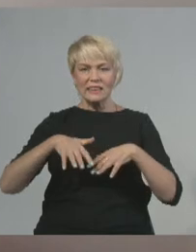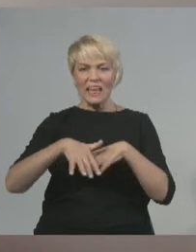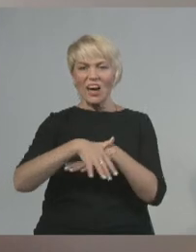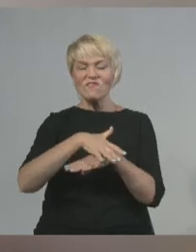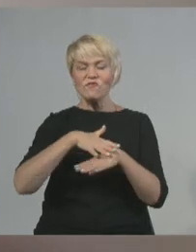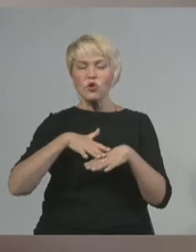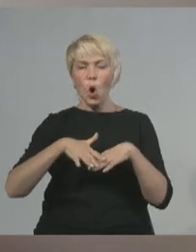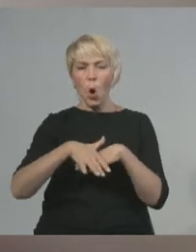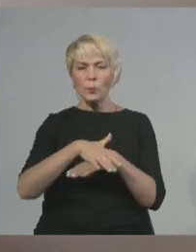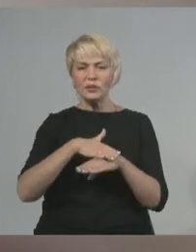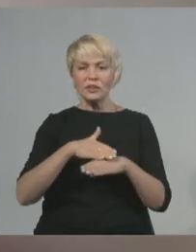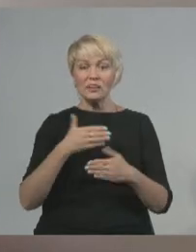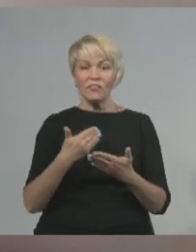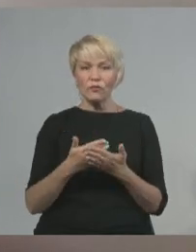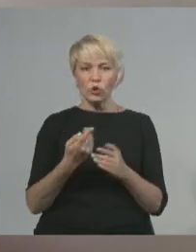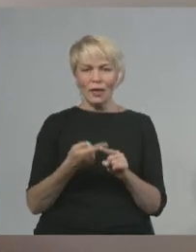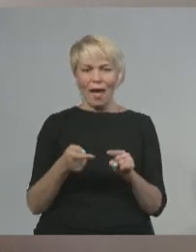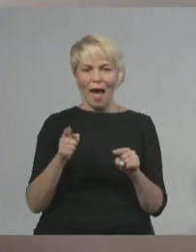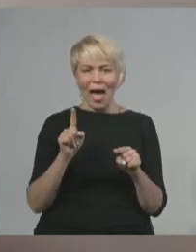the society